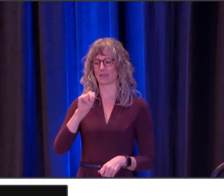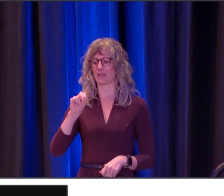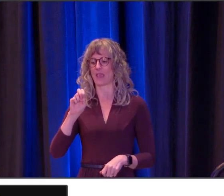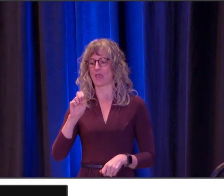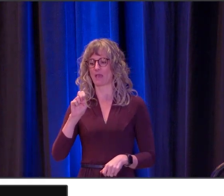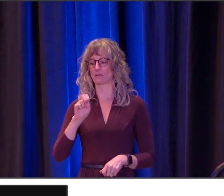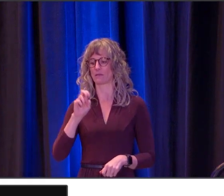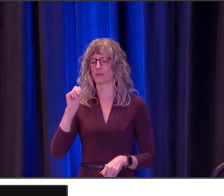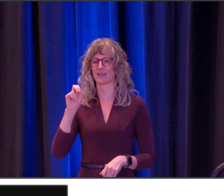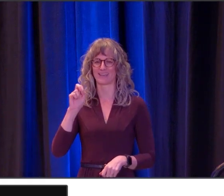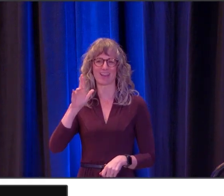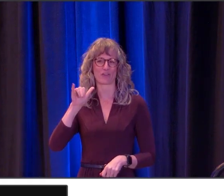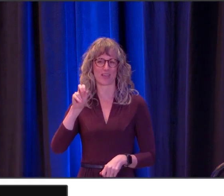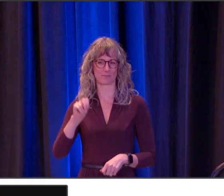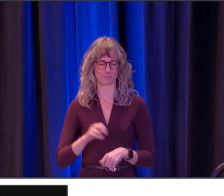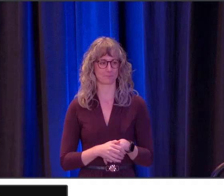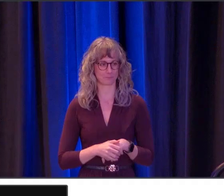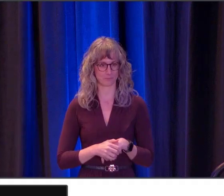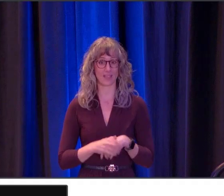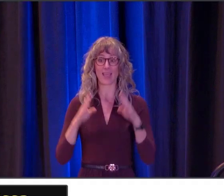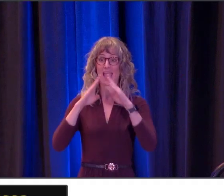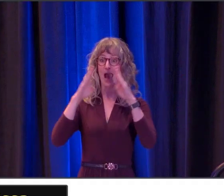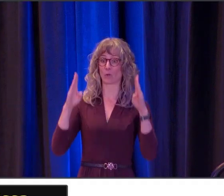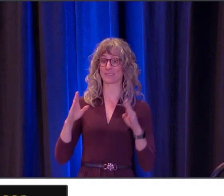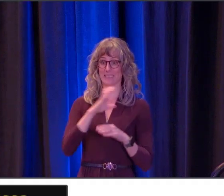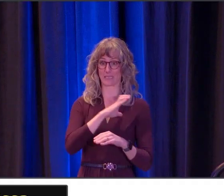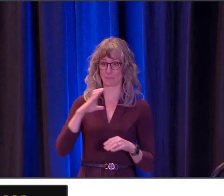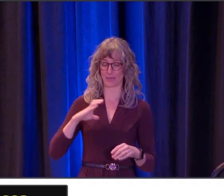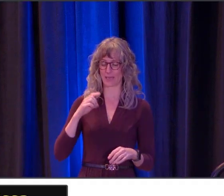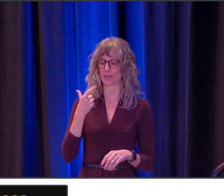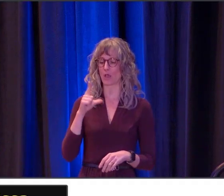The Housing Subcommittee has been chaired by Gloria Garton.